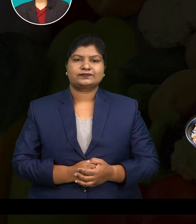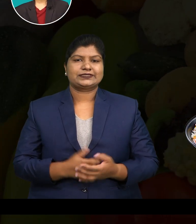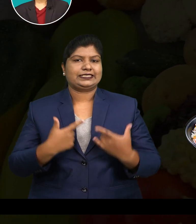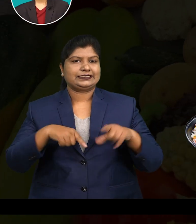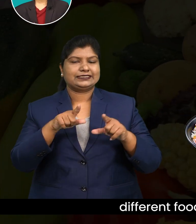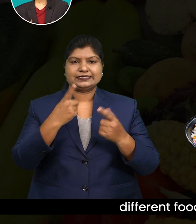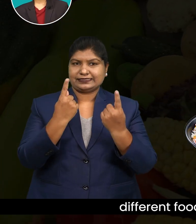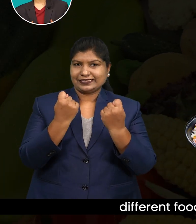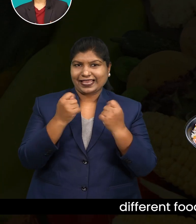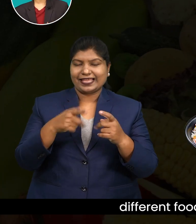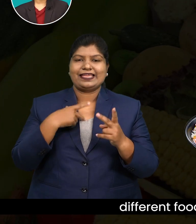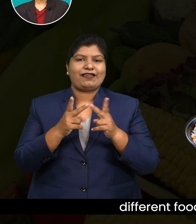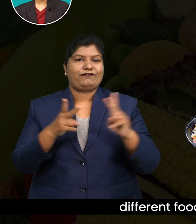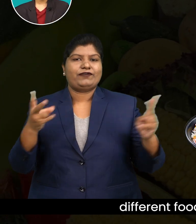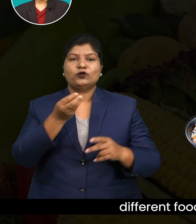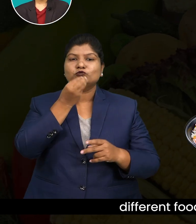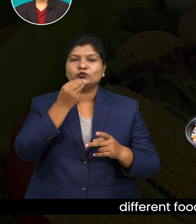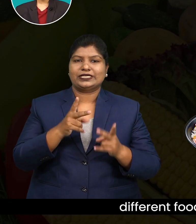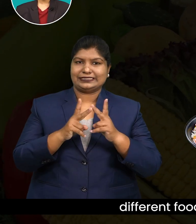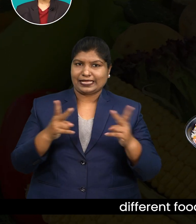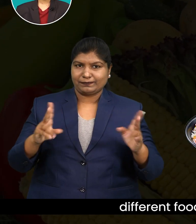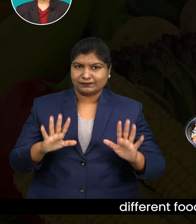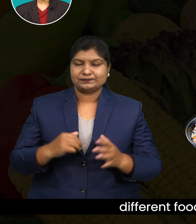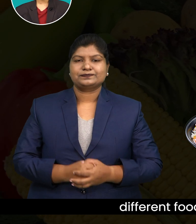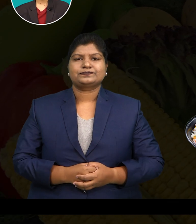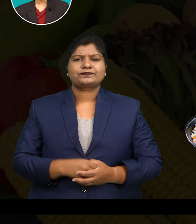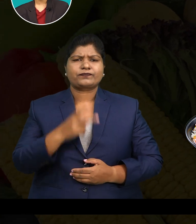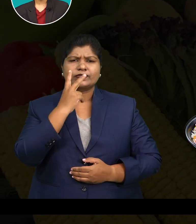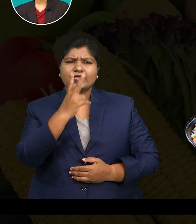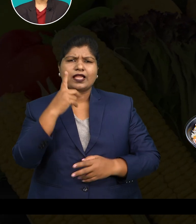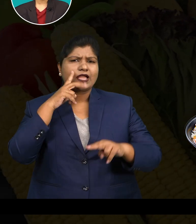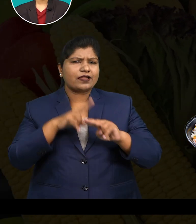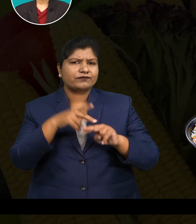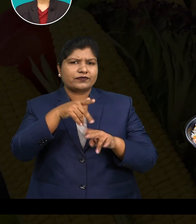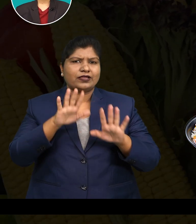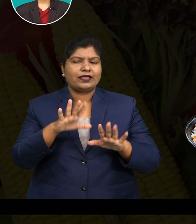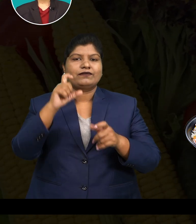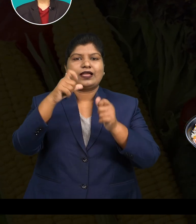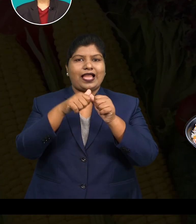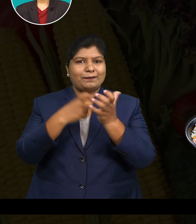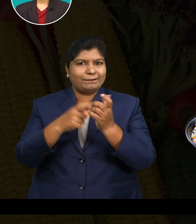Let us test different food items to see if they contain carbohydrates.